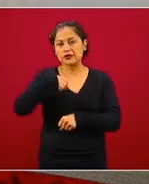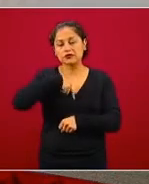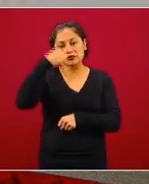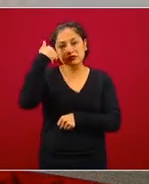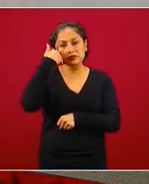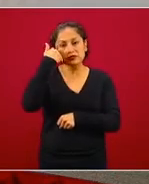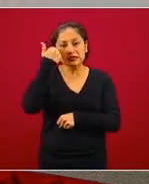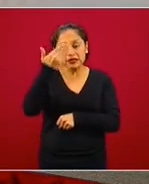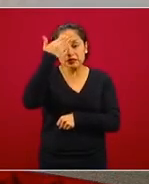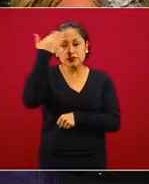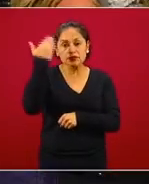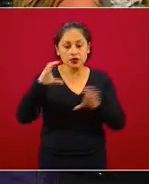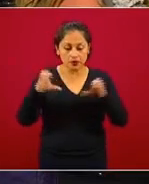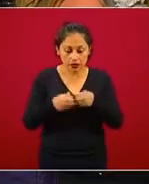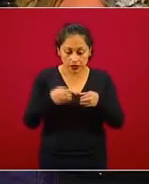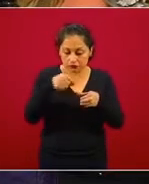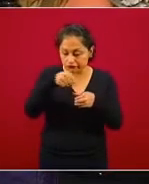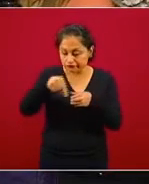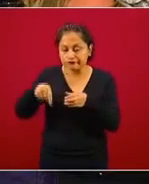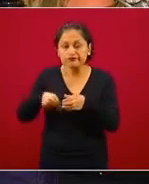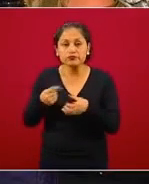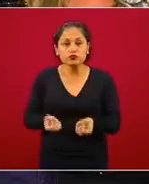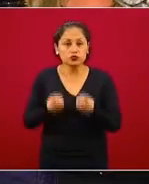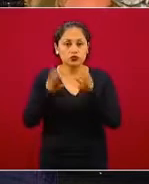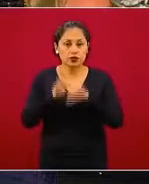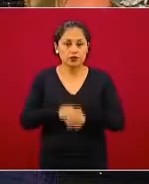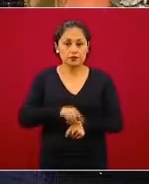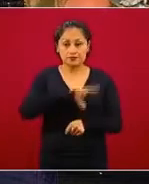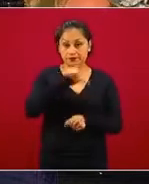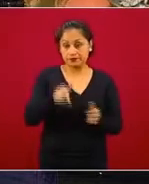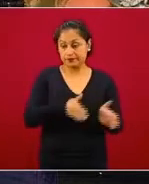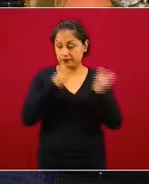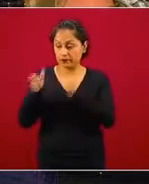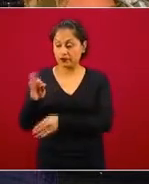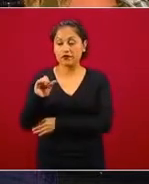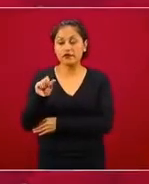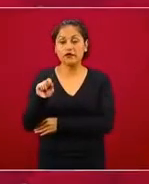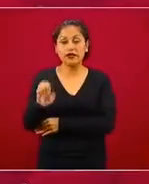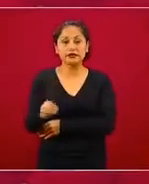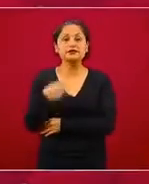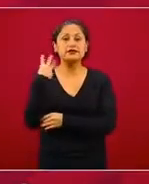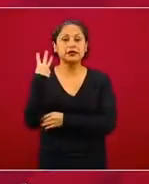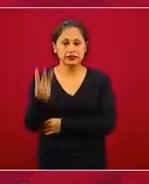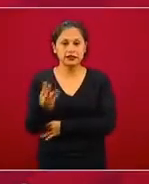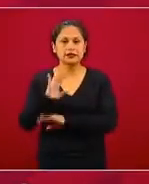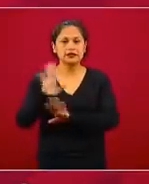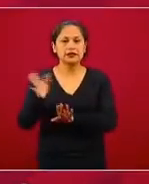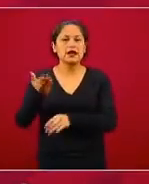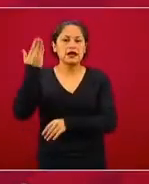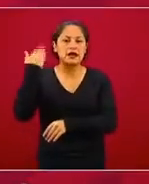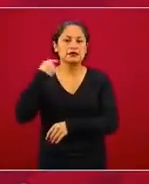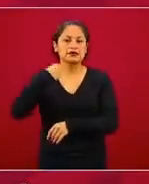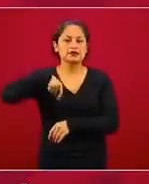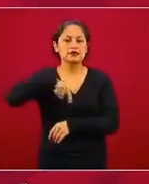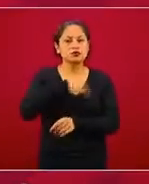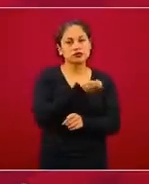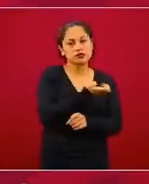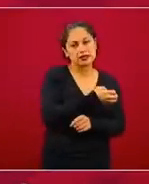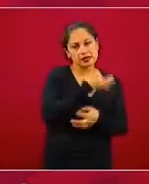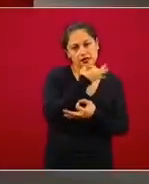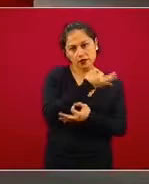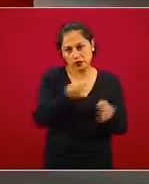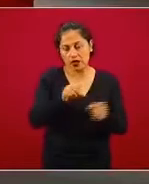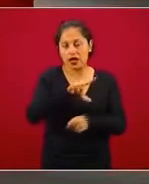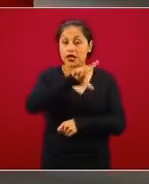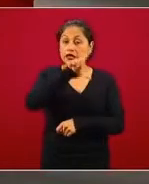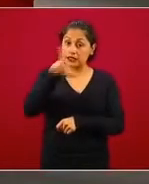de We have enfermedad. 4 Durante minutes, la so I fase will 3, try to como lo anticipamos desde synthesize. el And if inicio, we desde el don't have diseño de time, las we'll intervenciones en continue to enero, talk y lo tomorrow. comunicamos Now, about